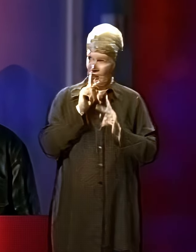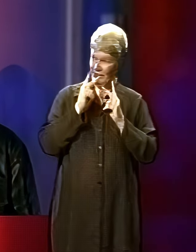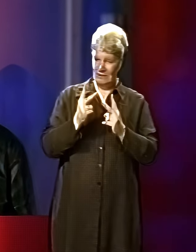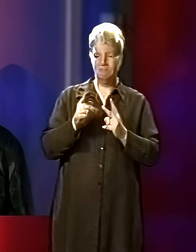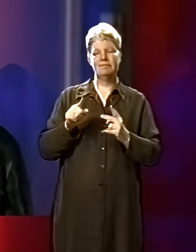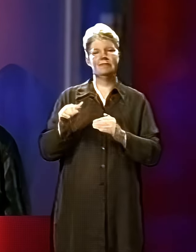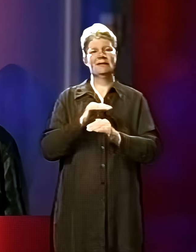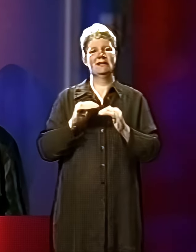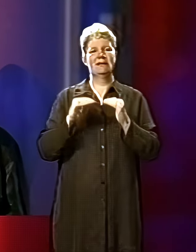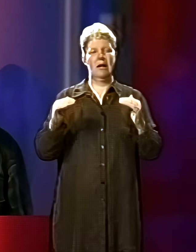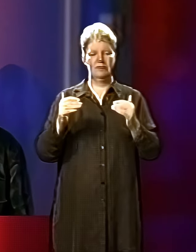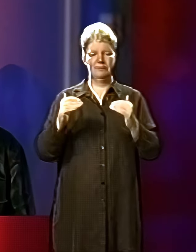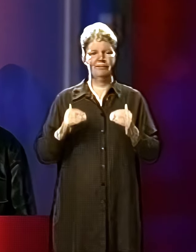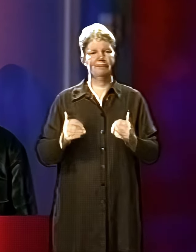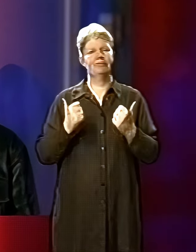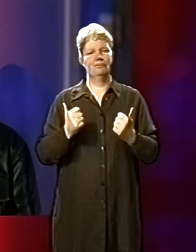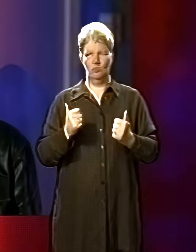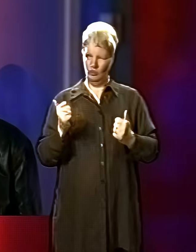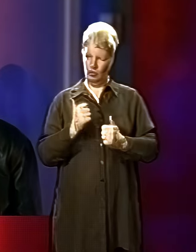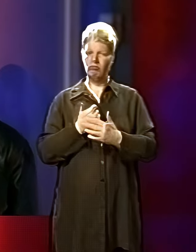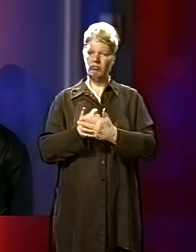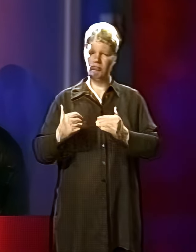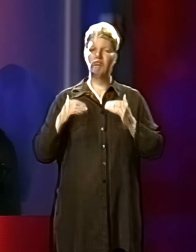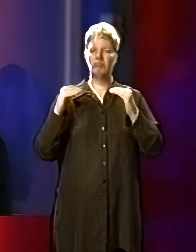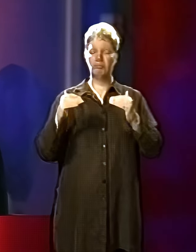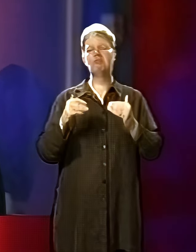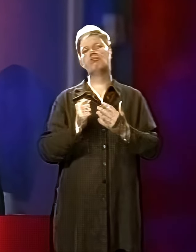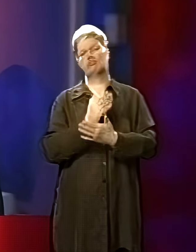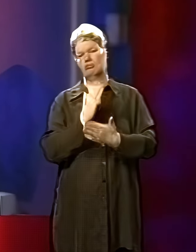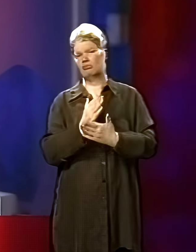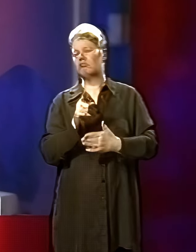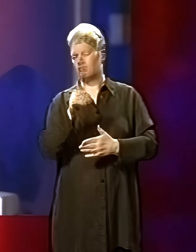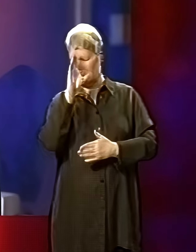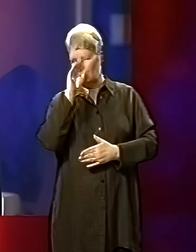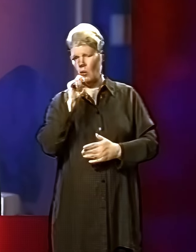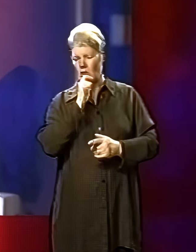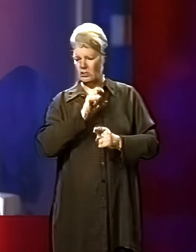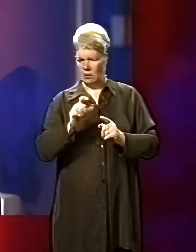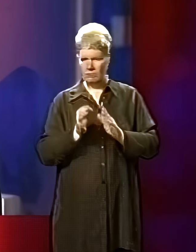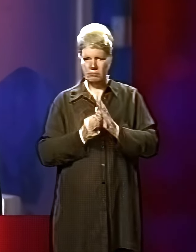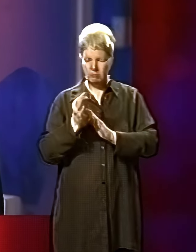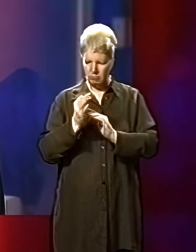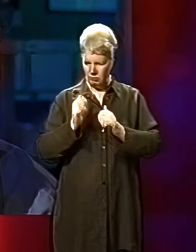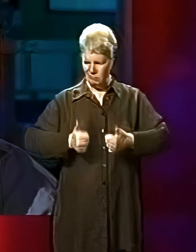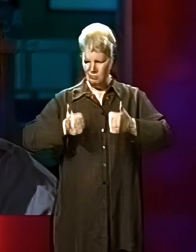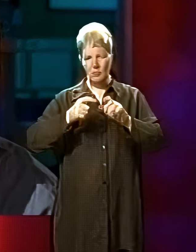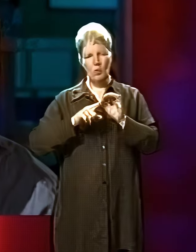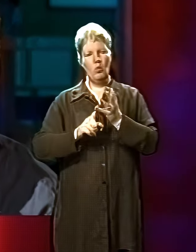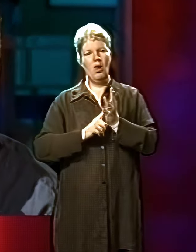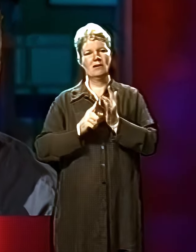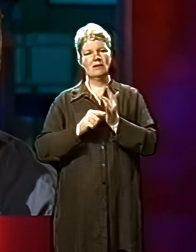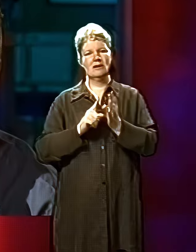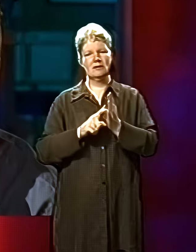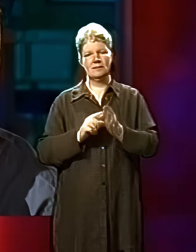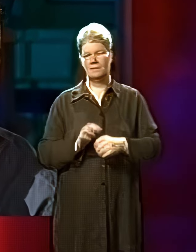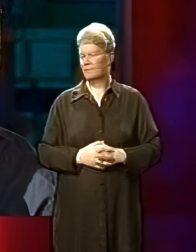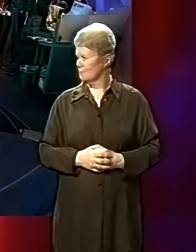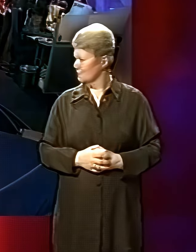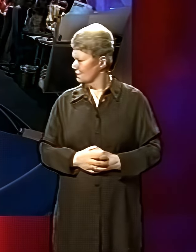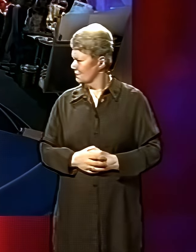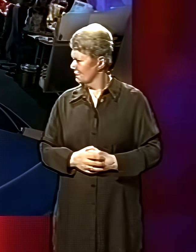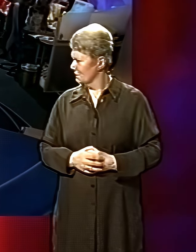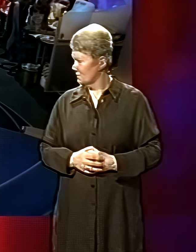their standards weren't what they aimed to achieve. They assure customers their focus will continue to be on quality. John Greenwood from